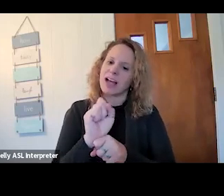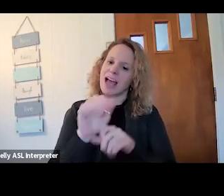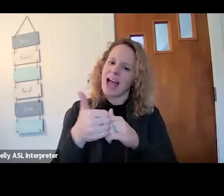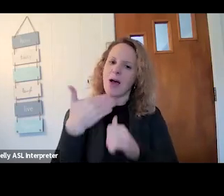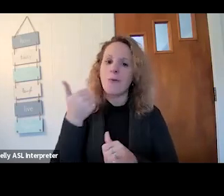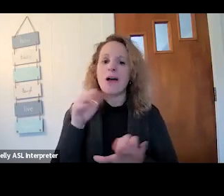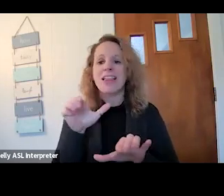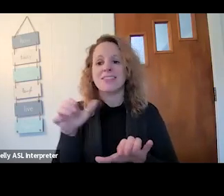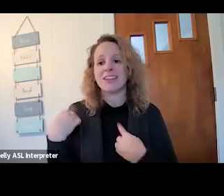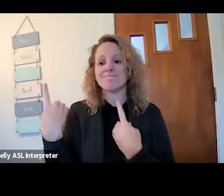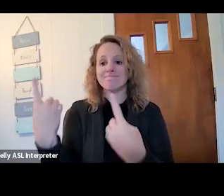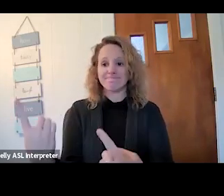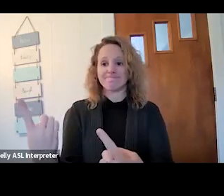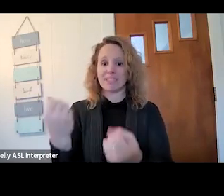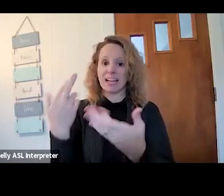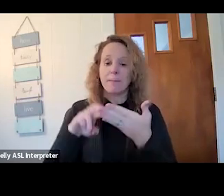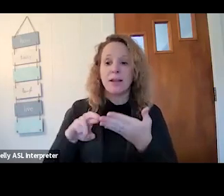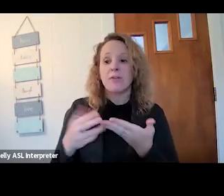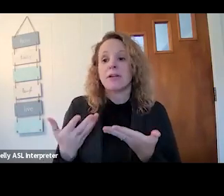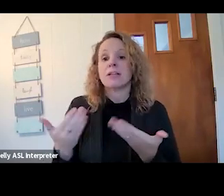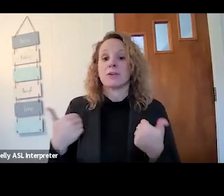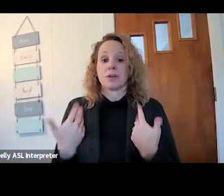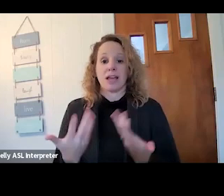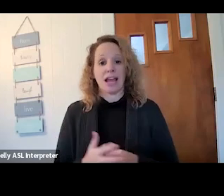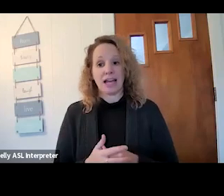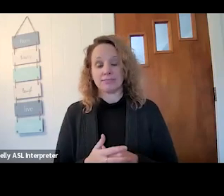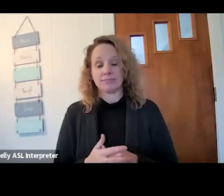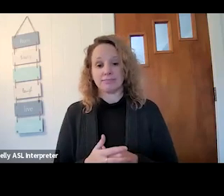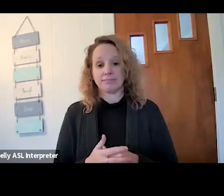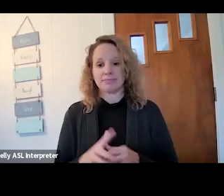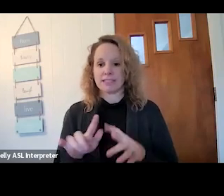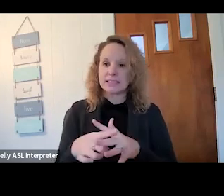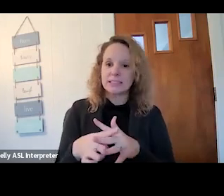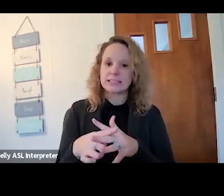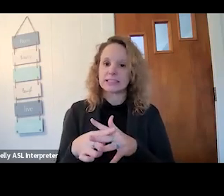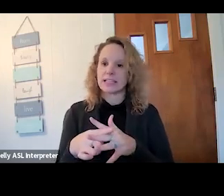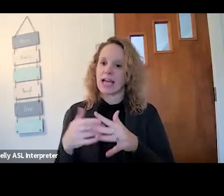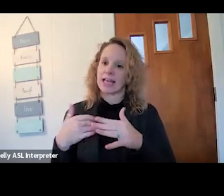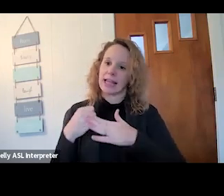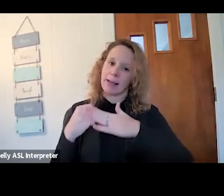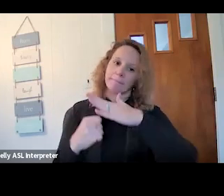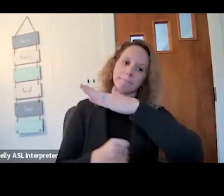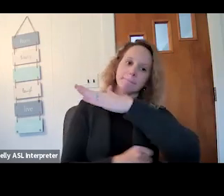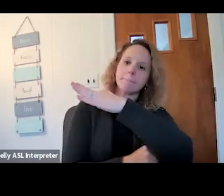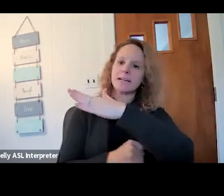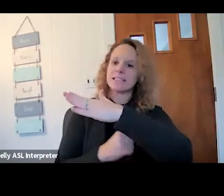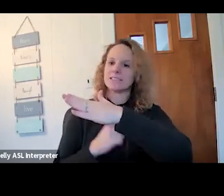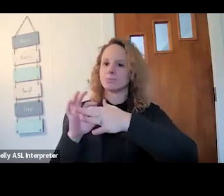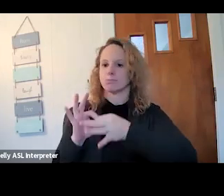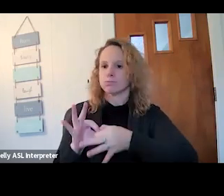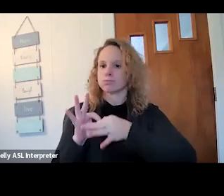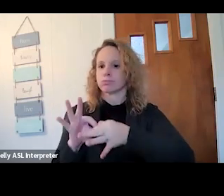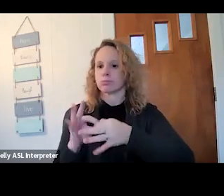they've done, how many resources we have. And it starts to build that bridge of connection once